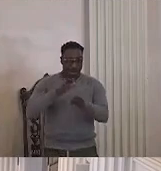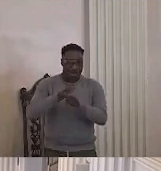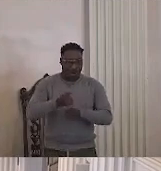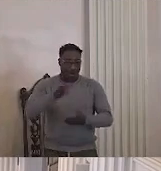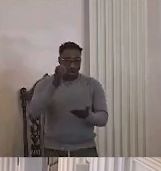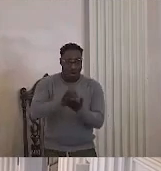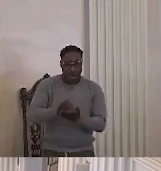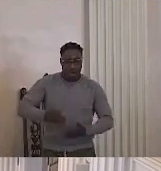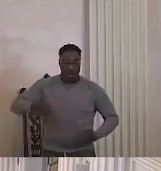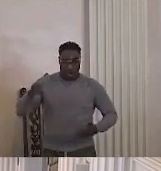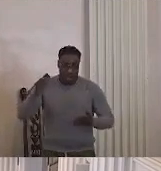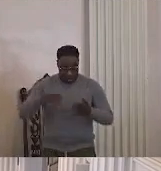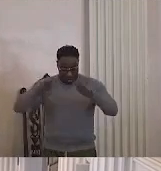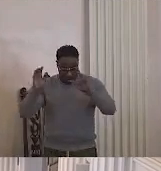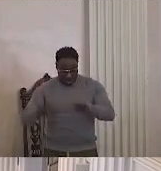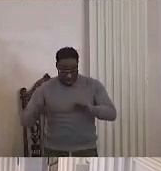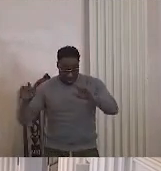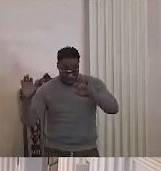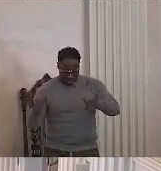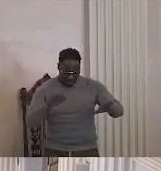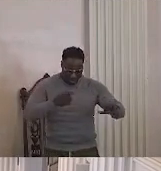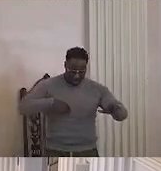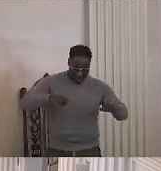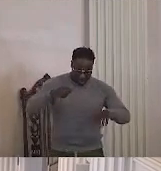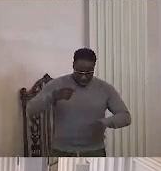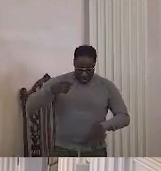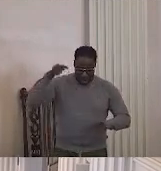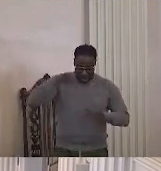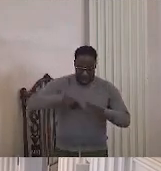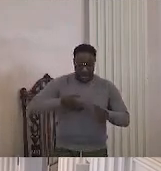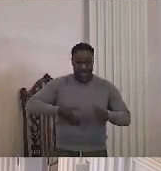your hands. Look up your hand now. Hey, clap your